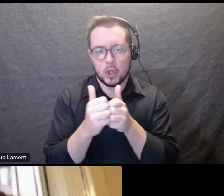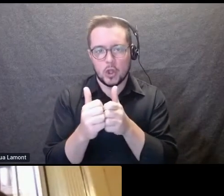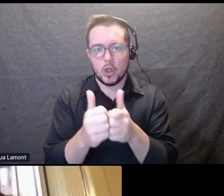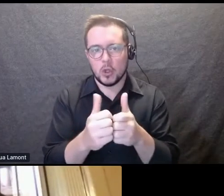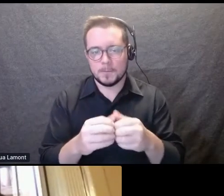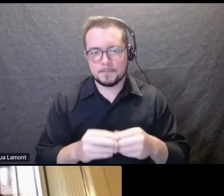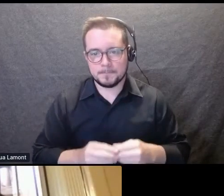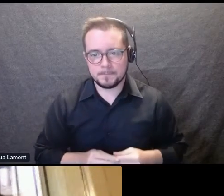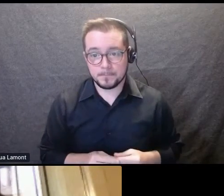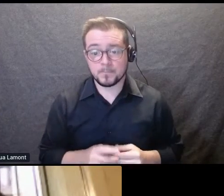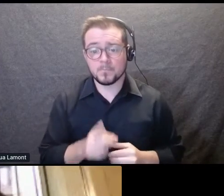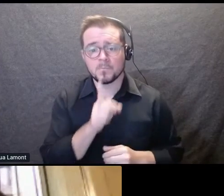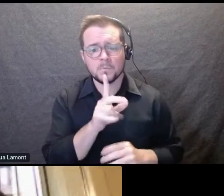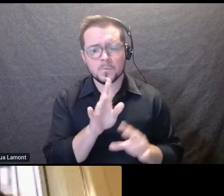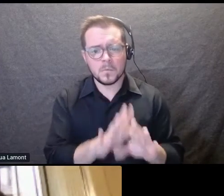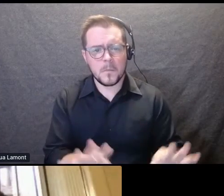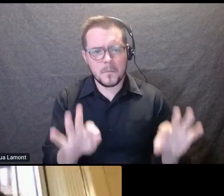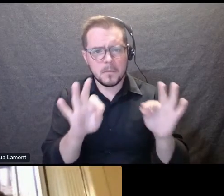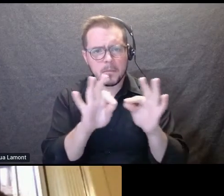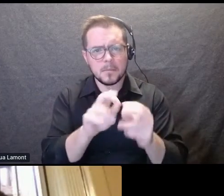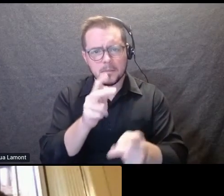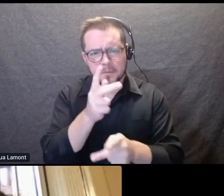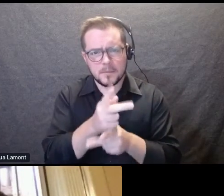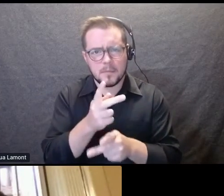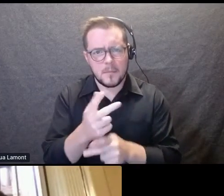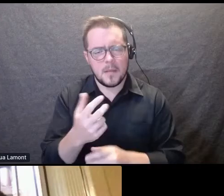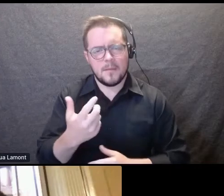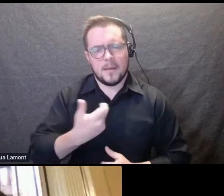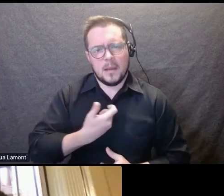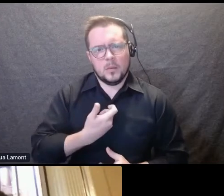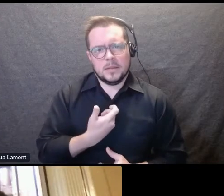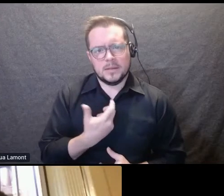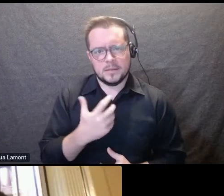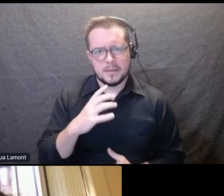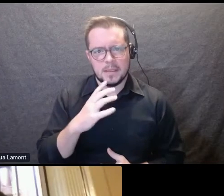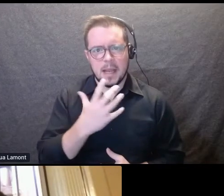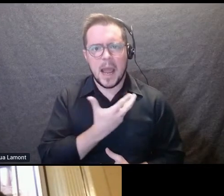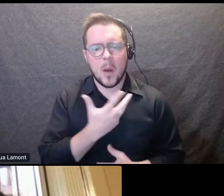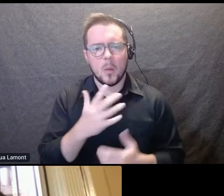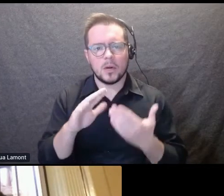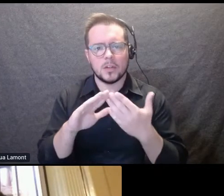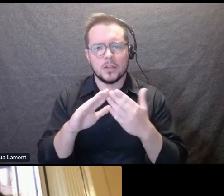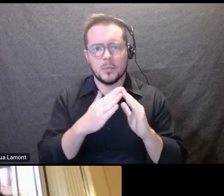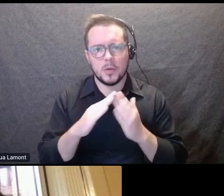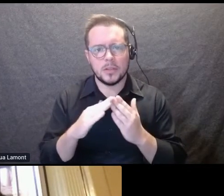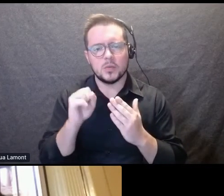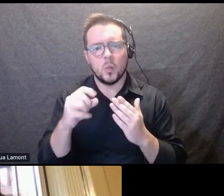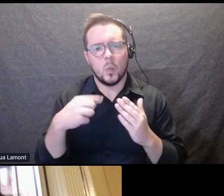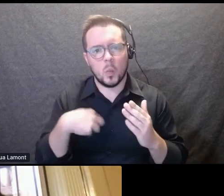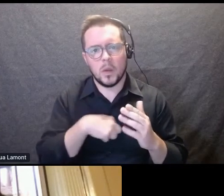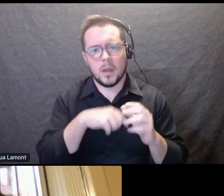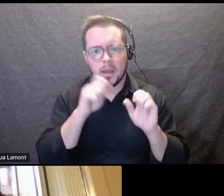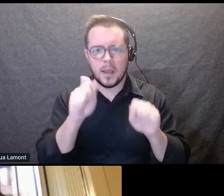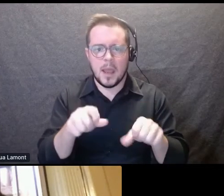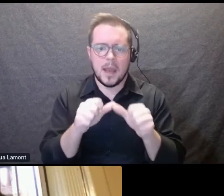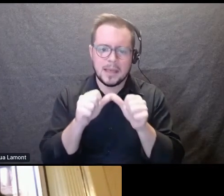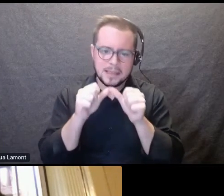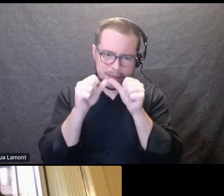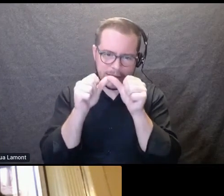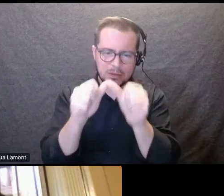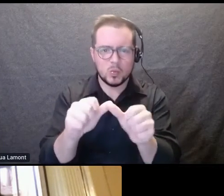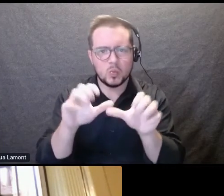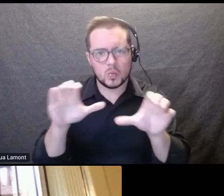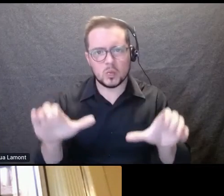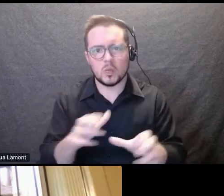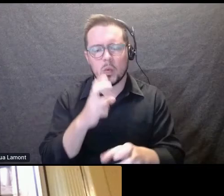It is really important to take care of ourselves and our communities so we can continue to do the hard work of